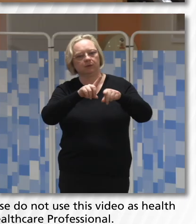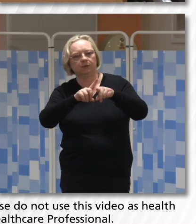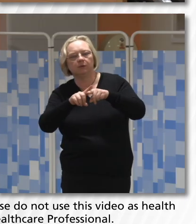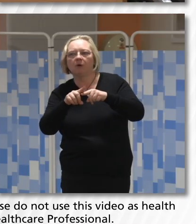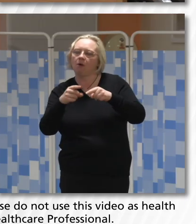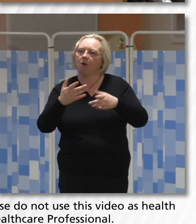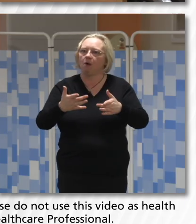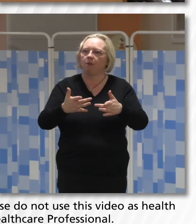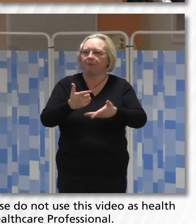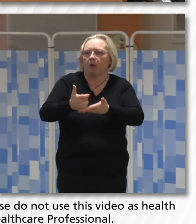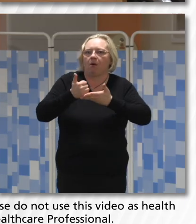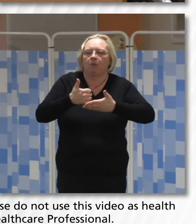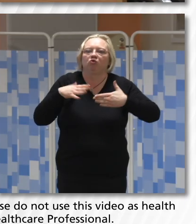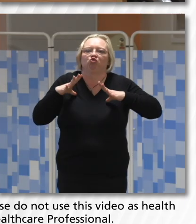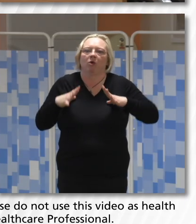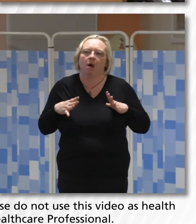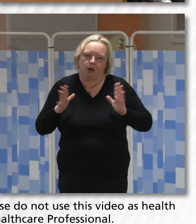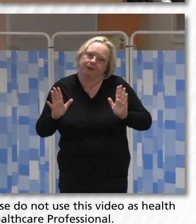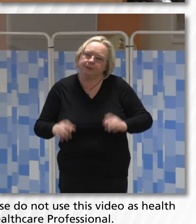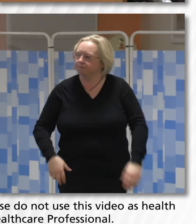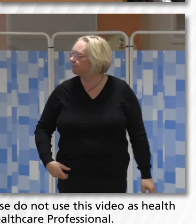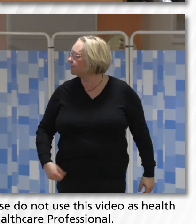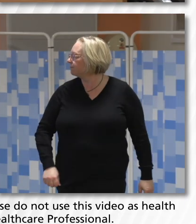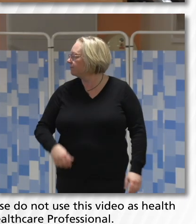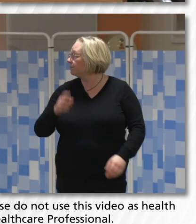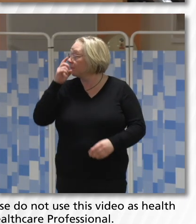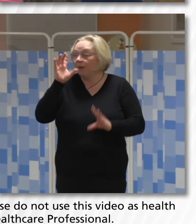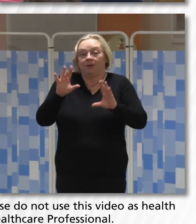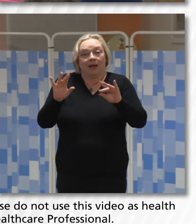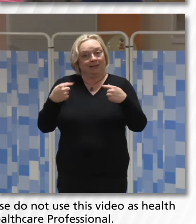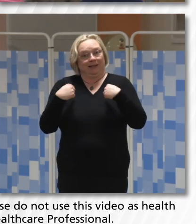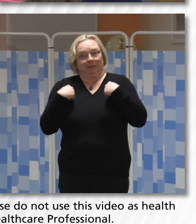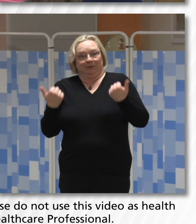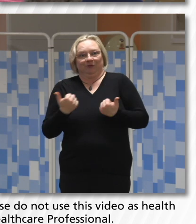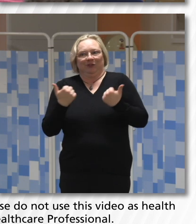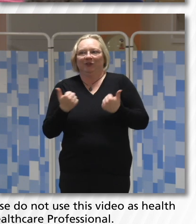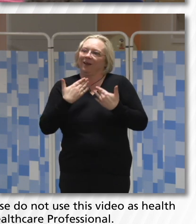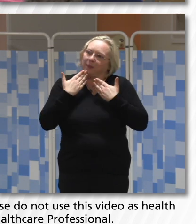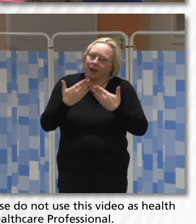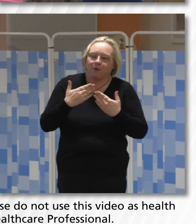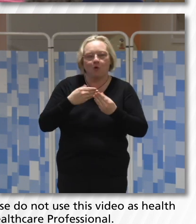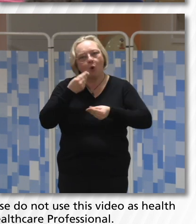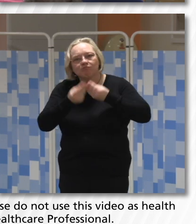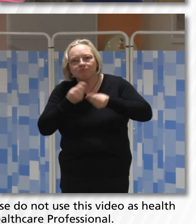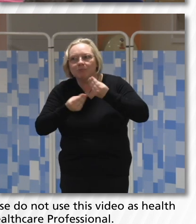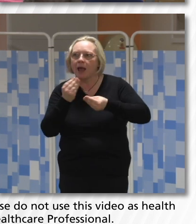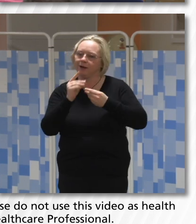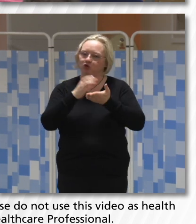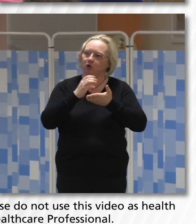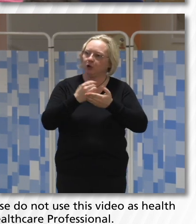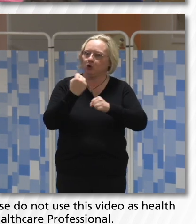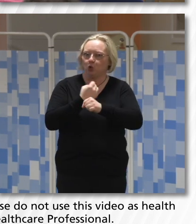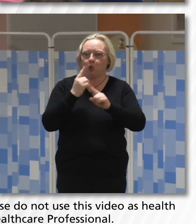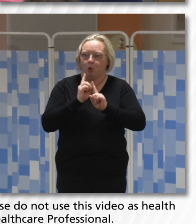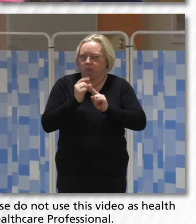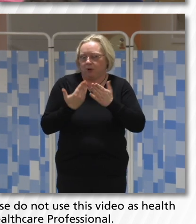relax. So we're doing an appeal around that. So that's it for me. Thank you for the opportunity to speak to you all, just to let you know what's going